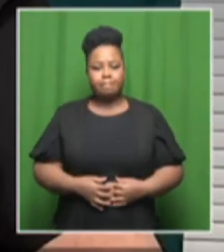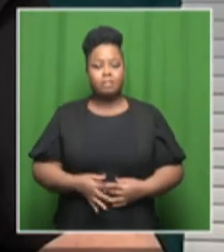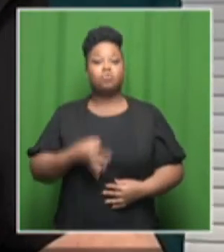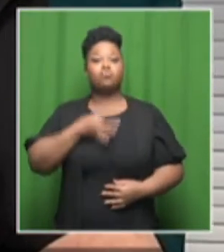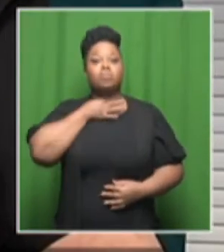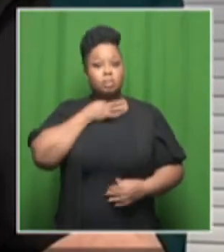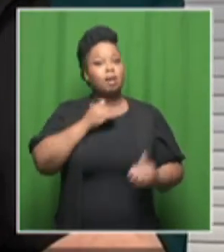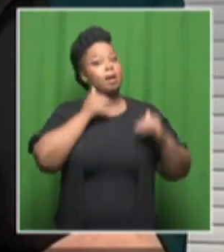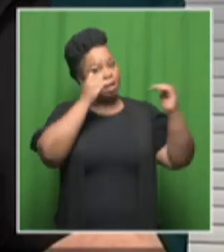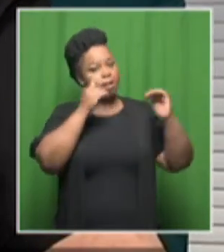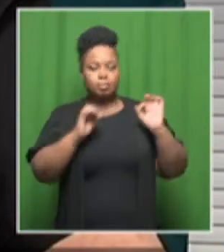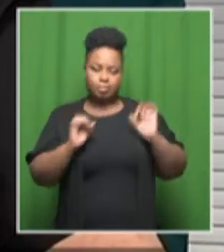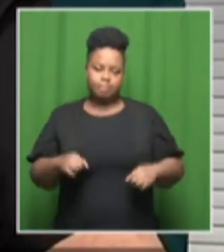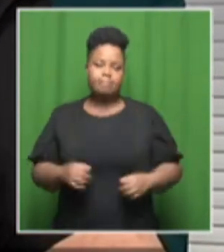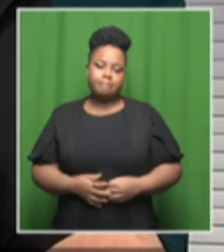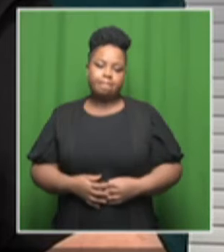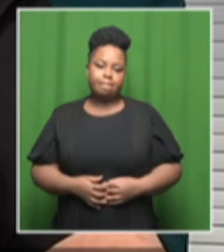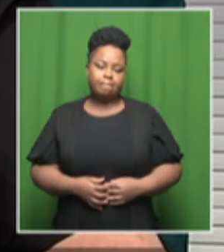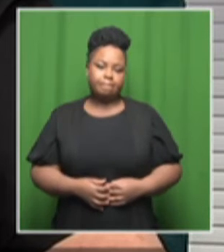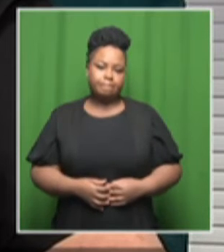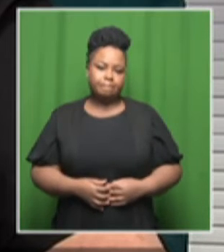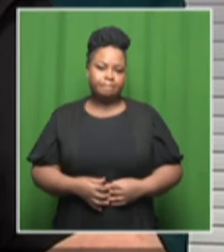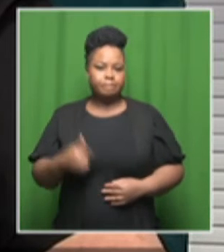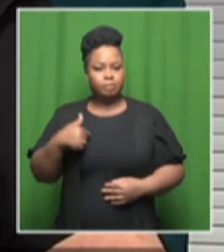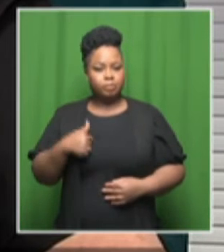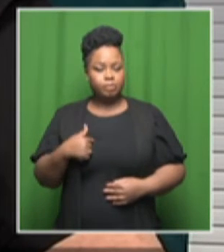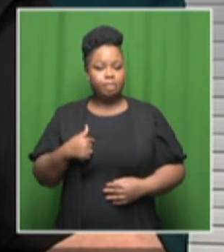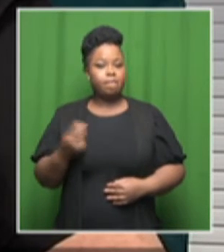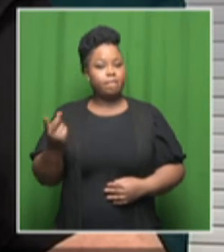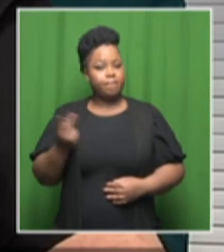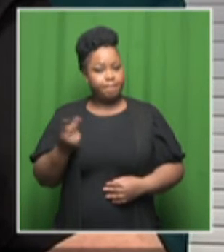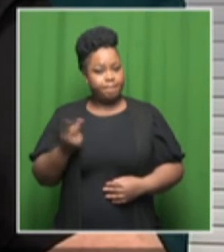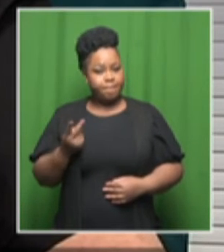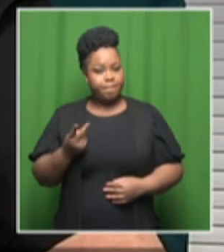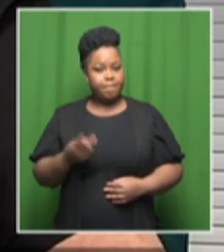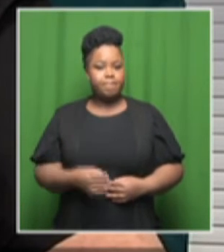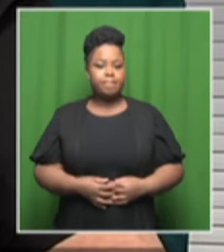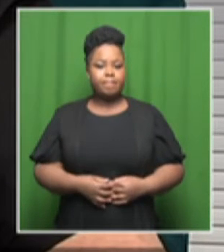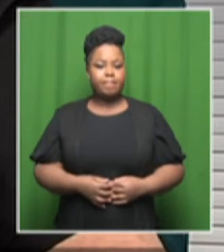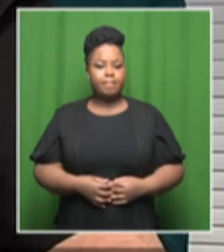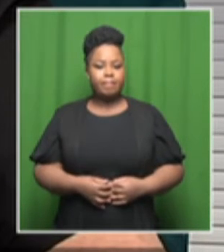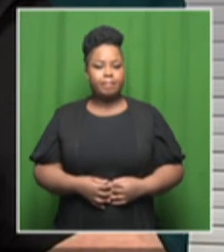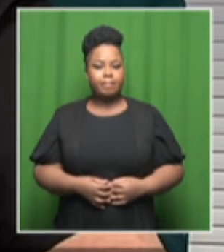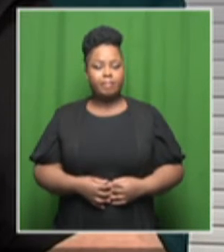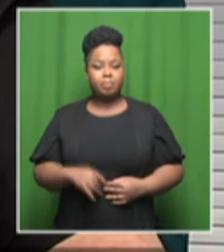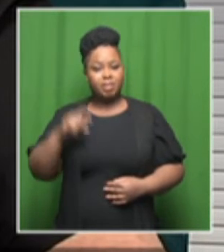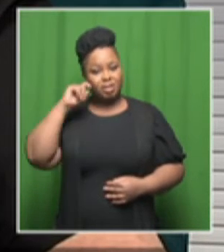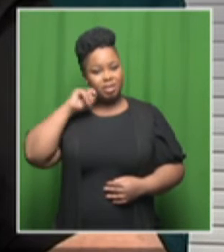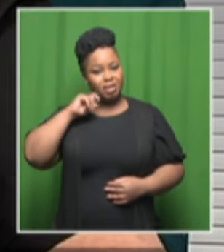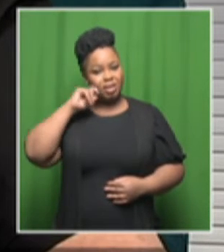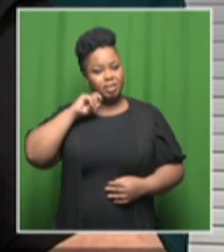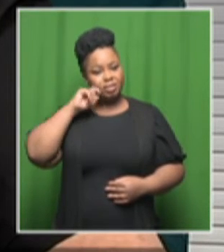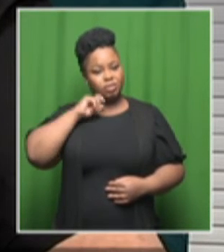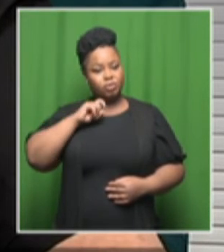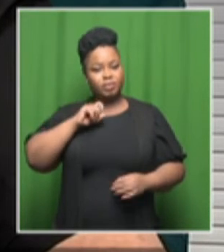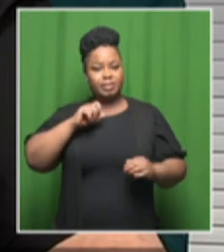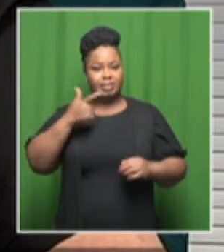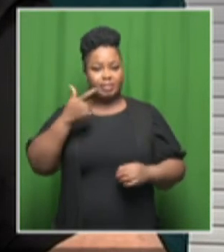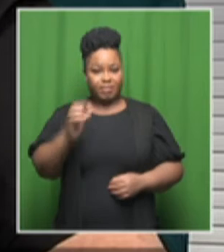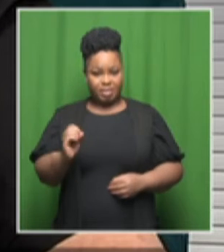just gets higher every year. And what they must also realize is that by the age of